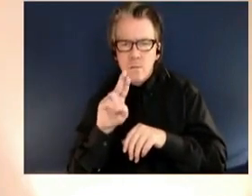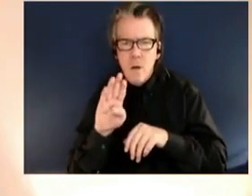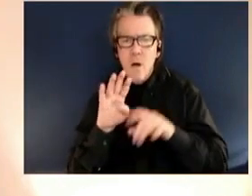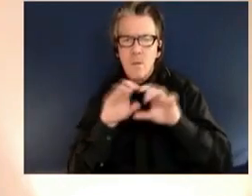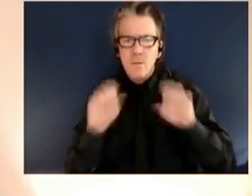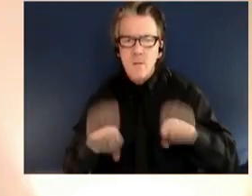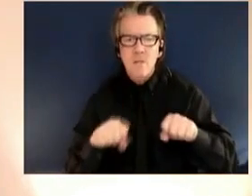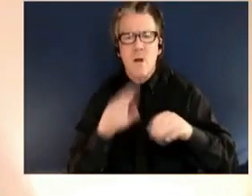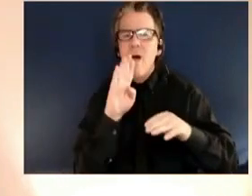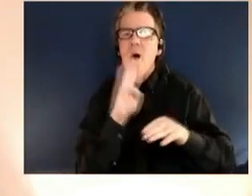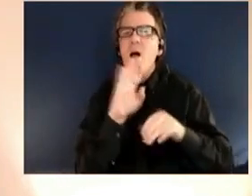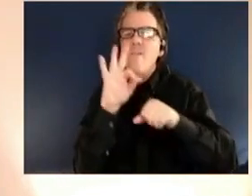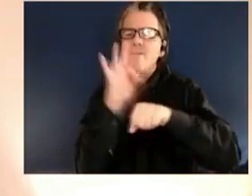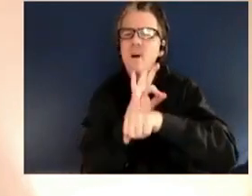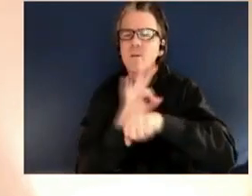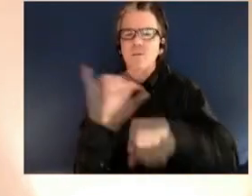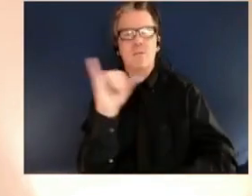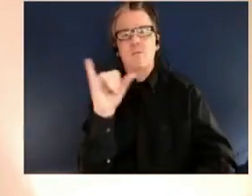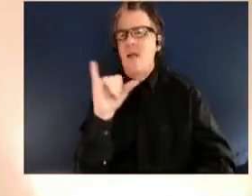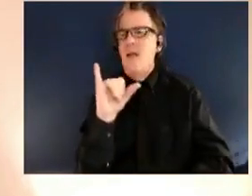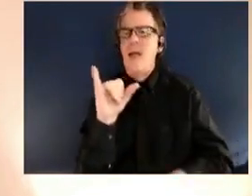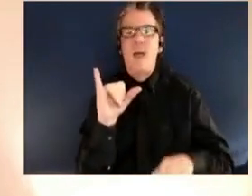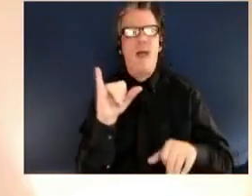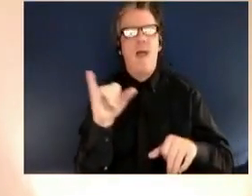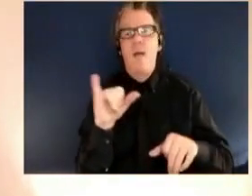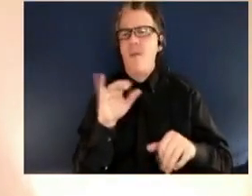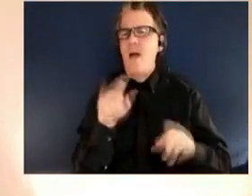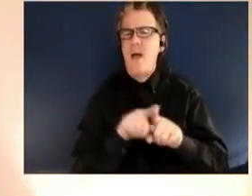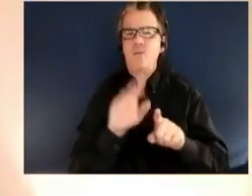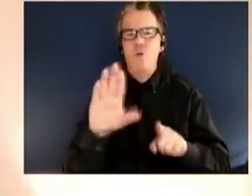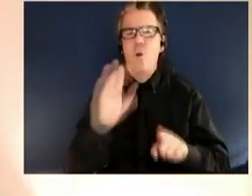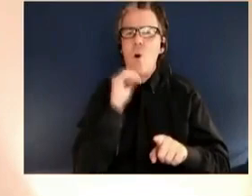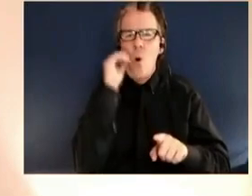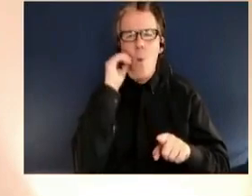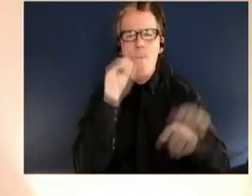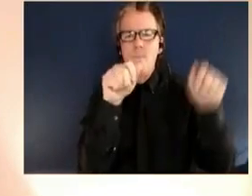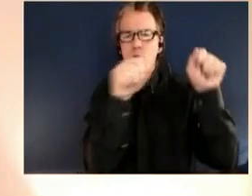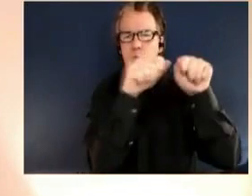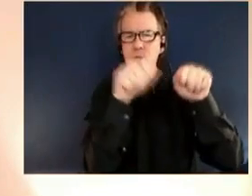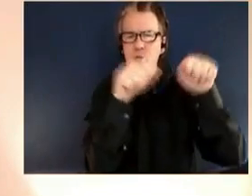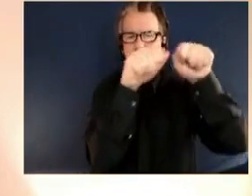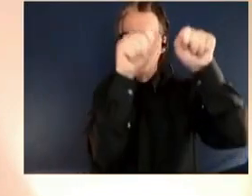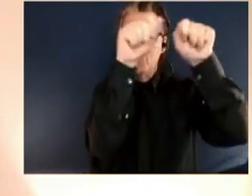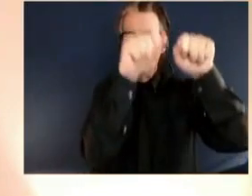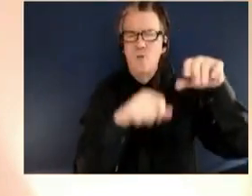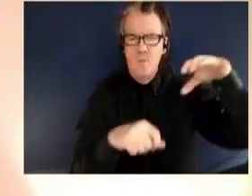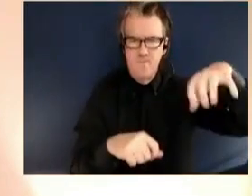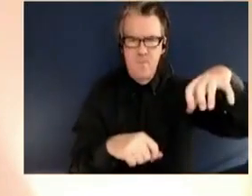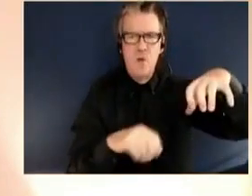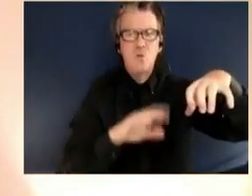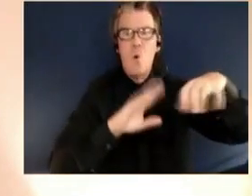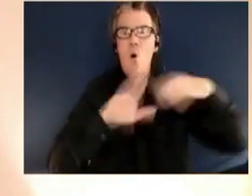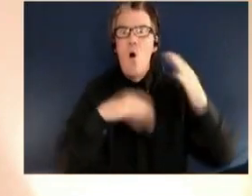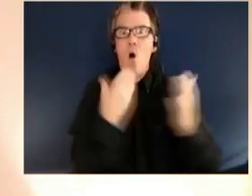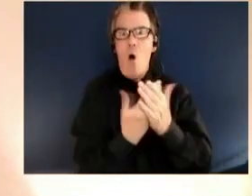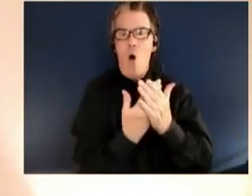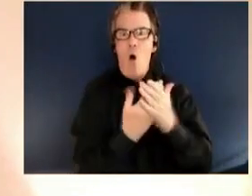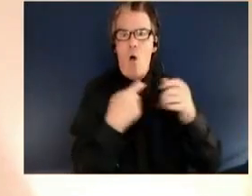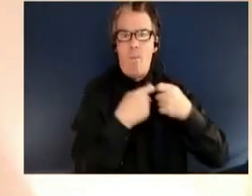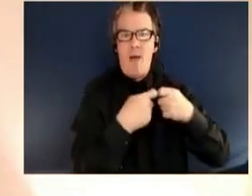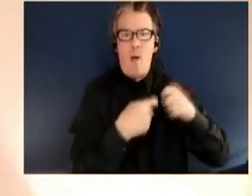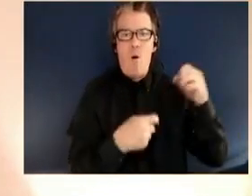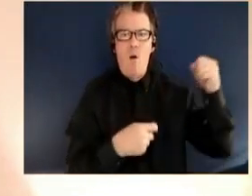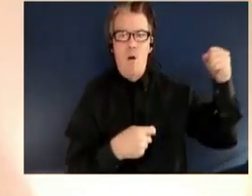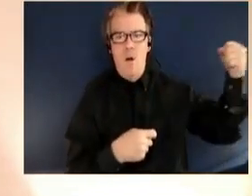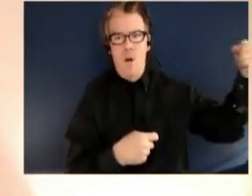our residents starts there, and it ends at the end of the line at the last customer that's furthest from the